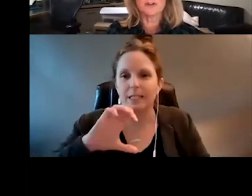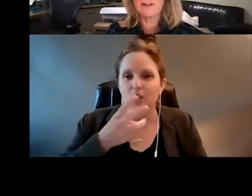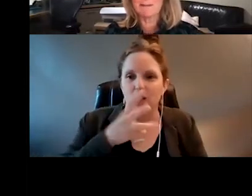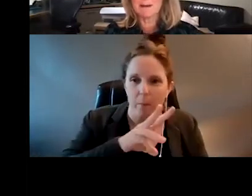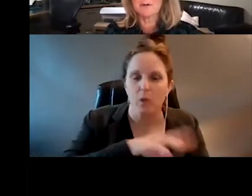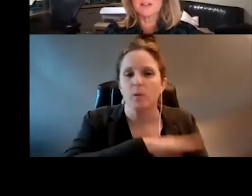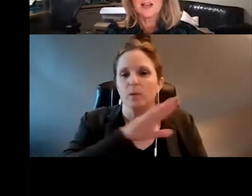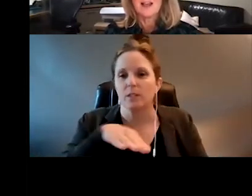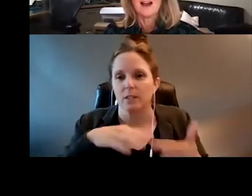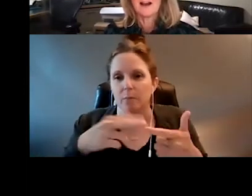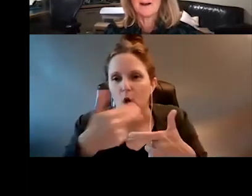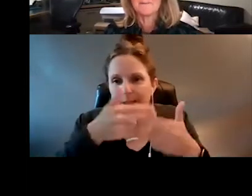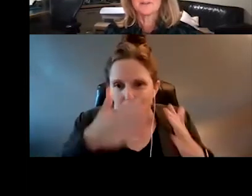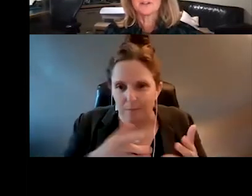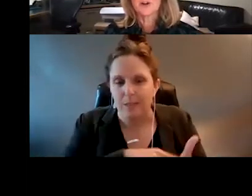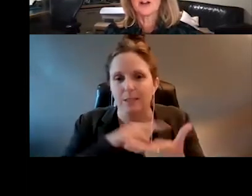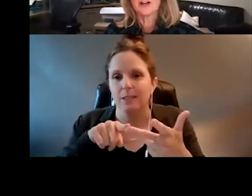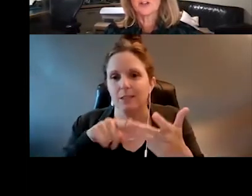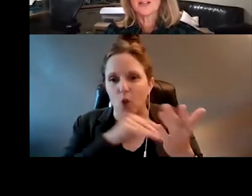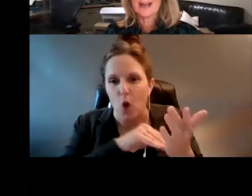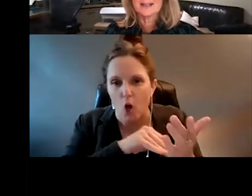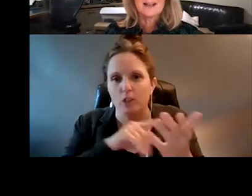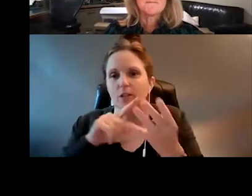have this supplemental.